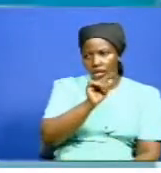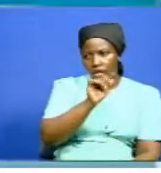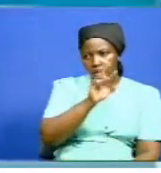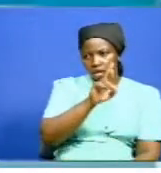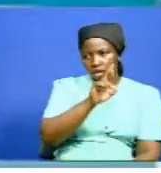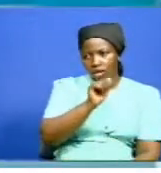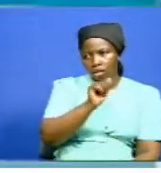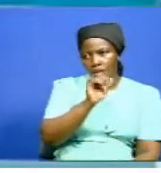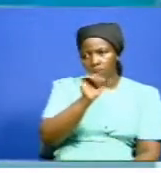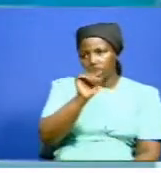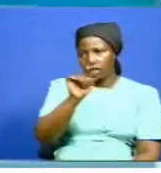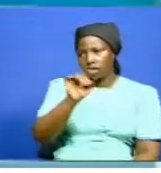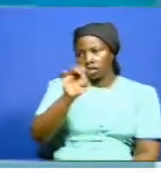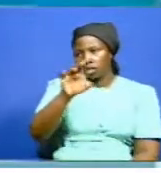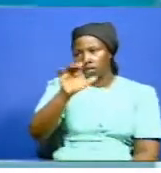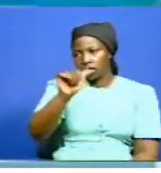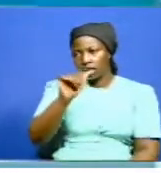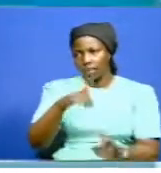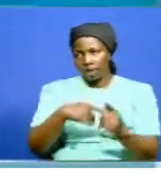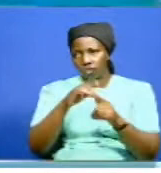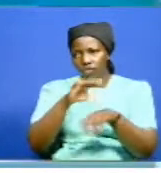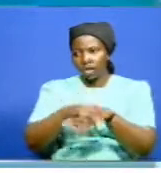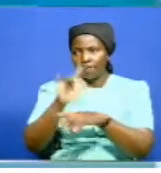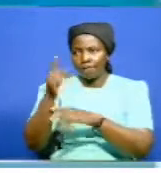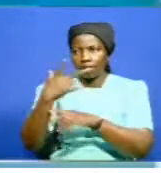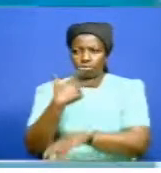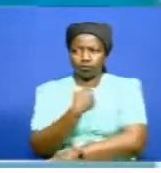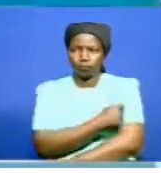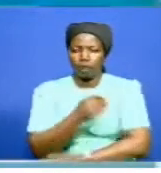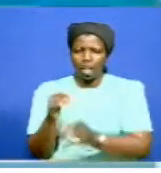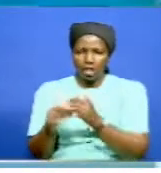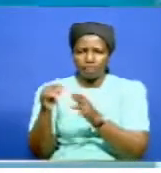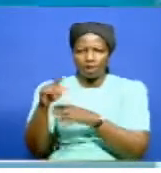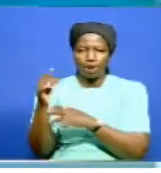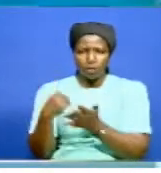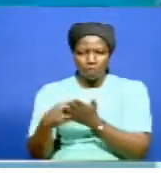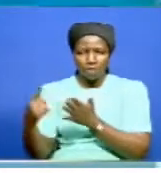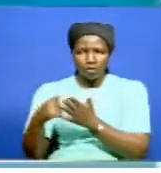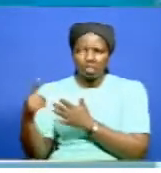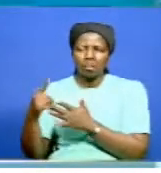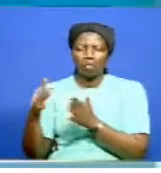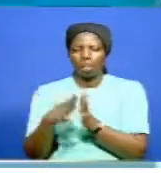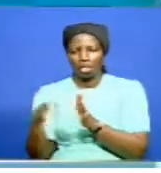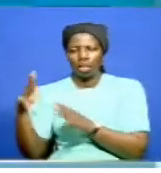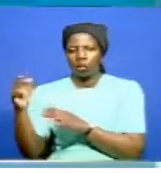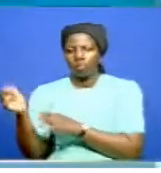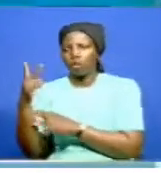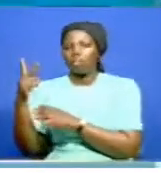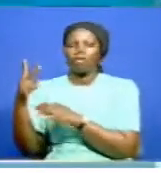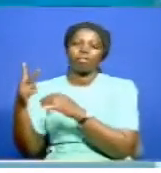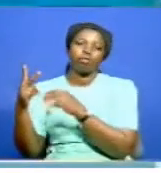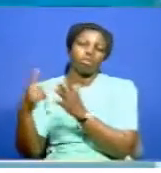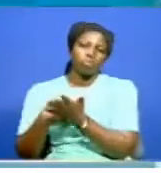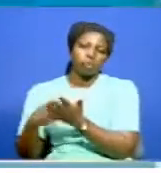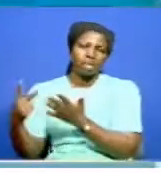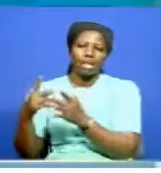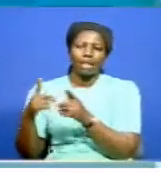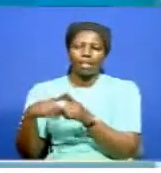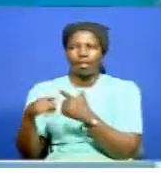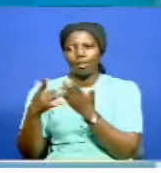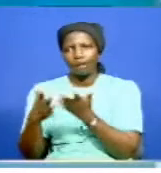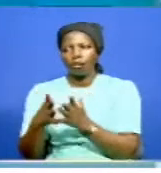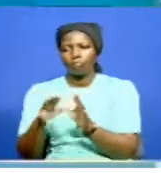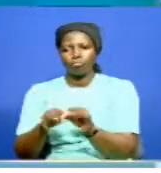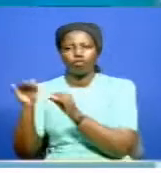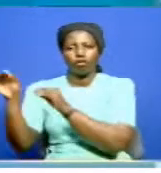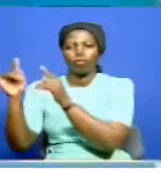first dose, and then let's say after the 8 to 12 weeks, maybe you're now in the